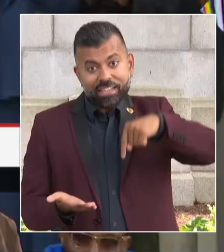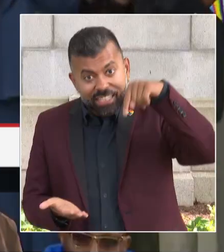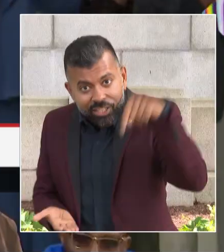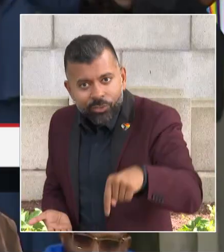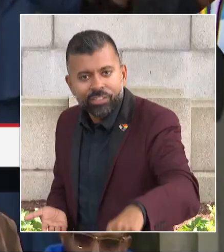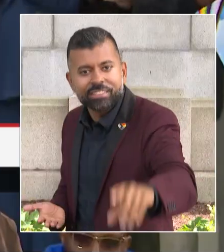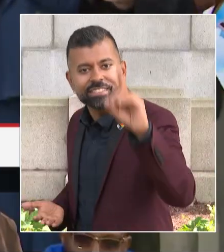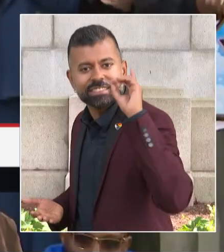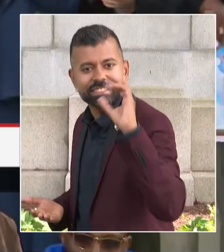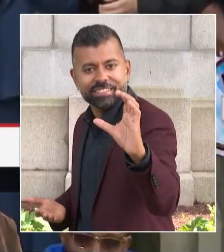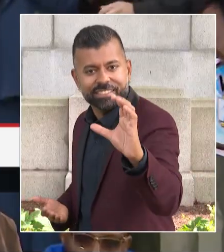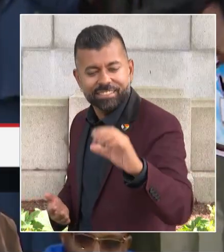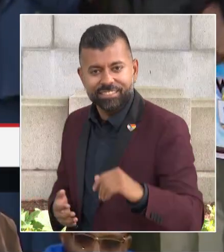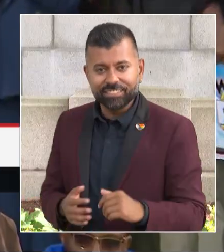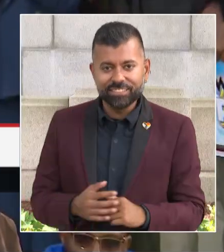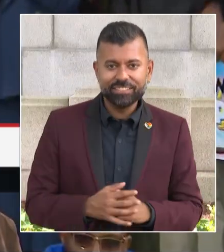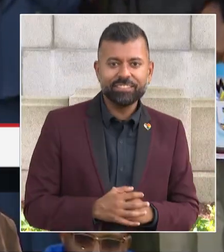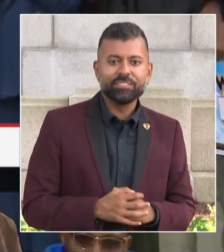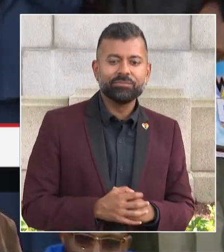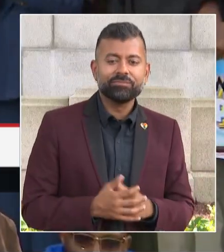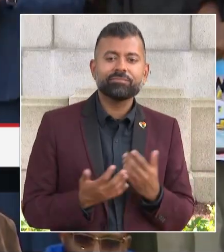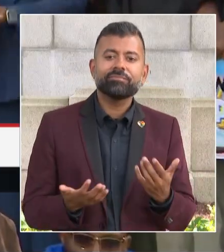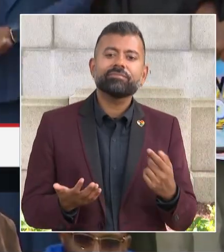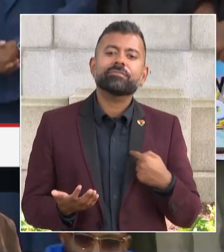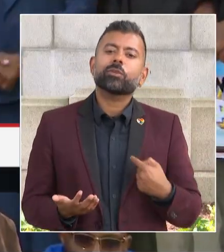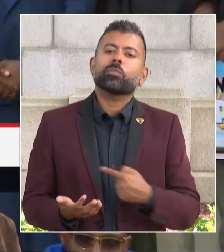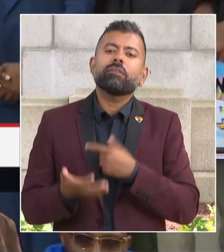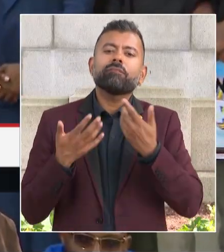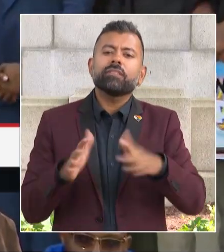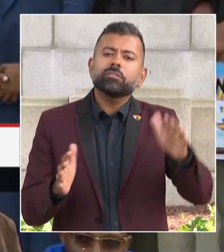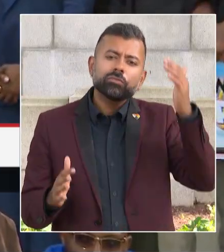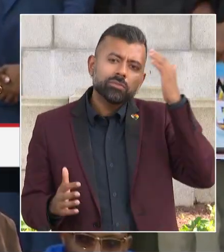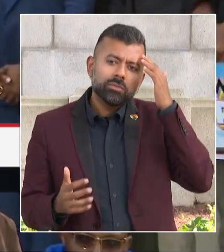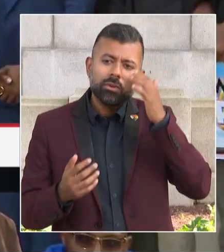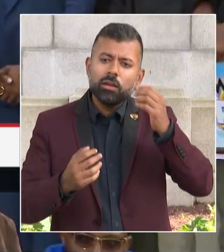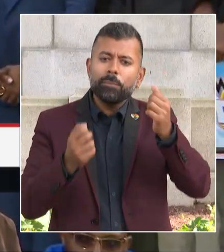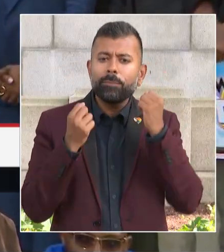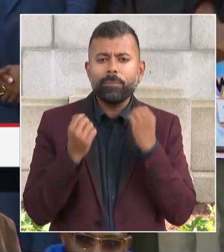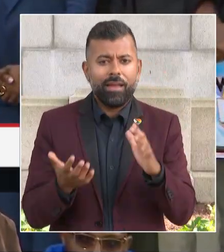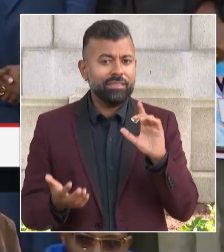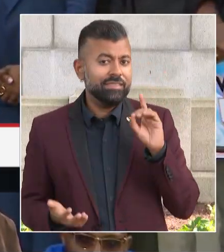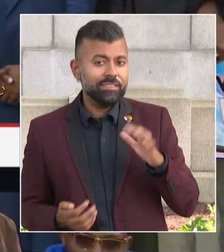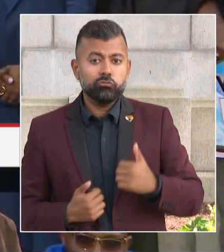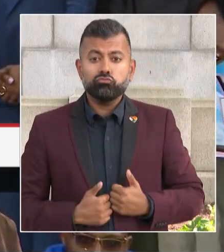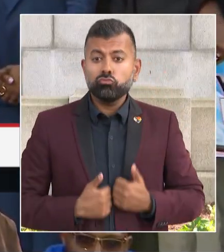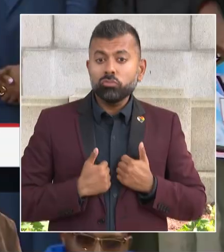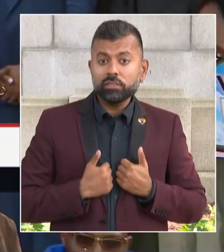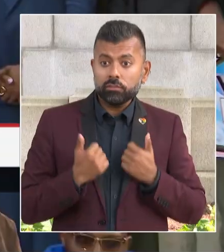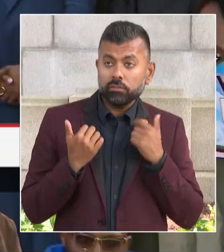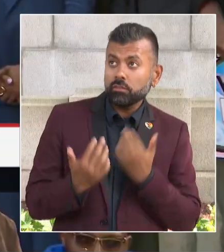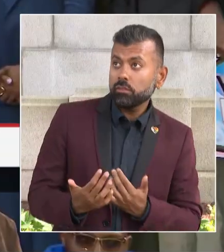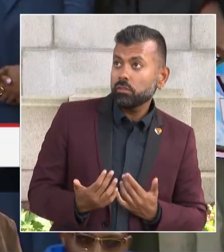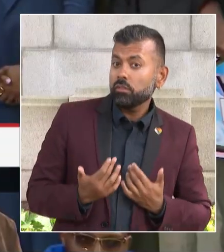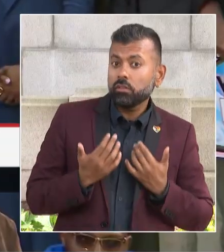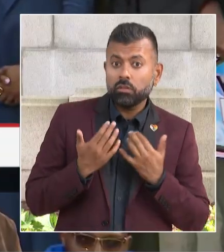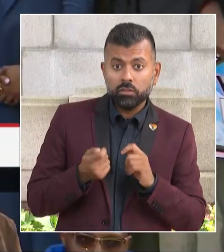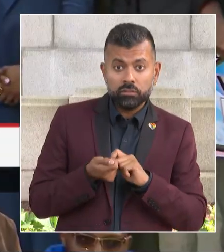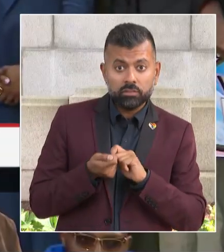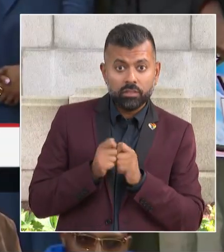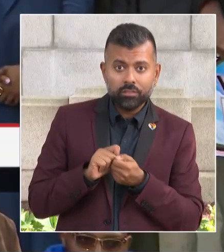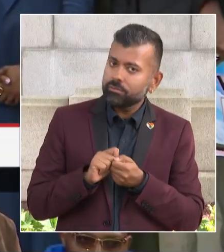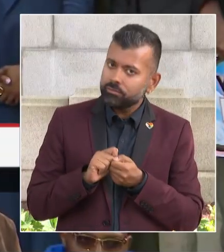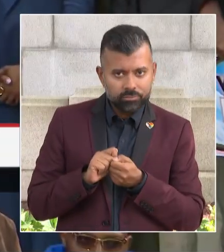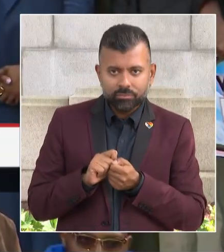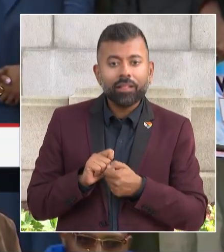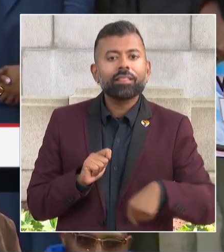We know that so many Washingtonians didn't wait for change, they led the change. And as you've already